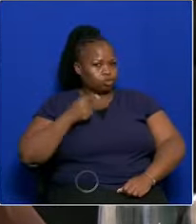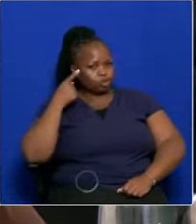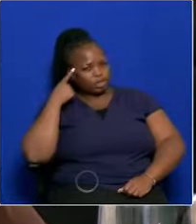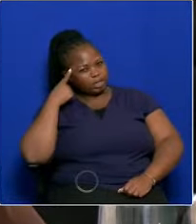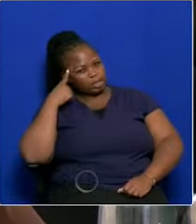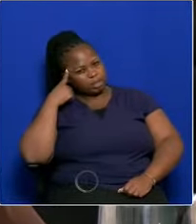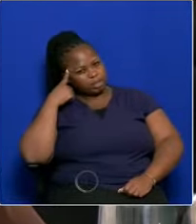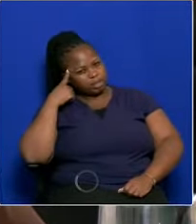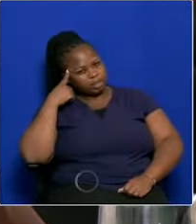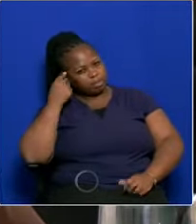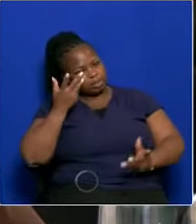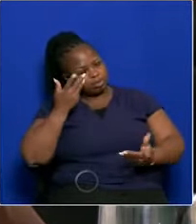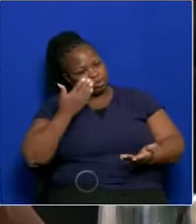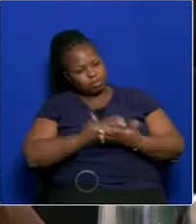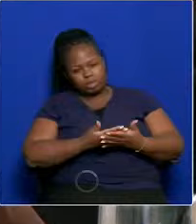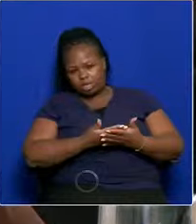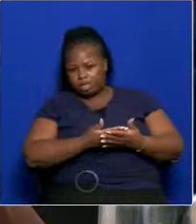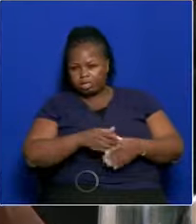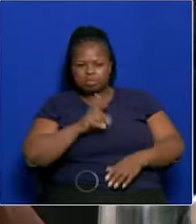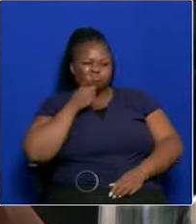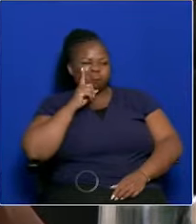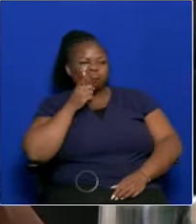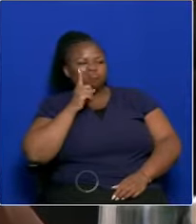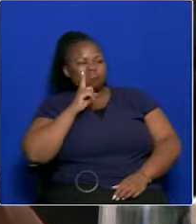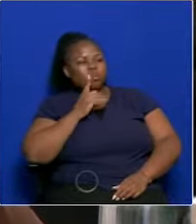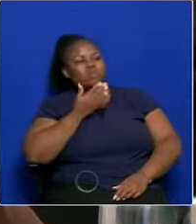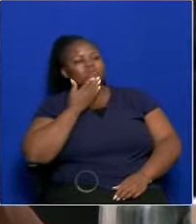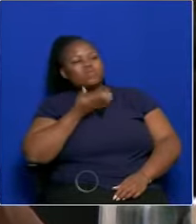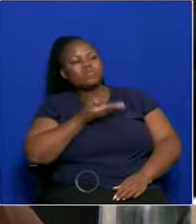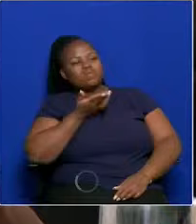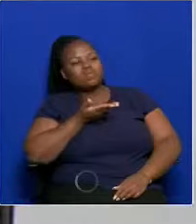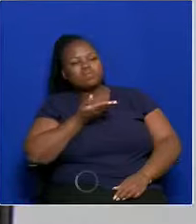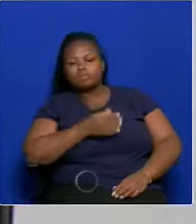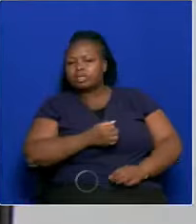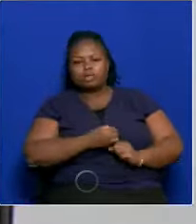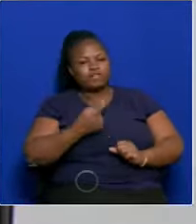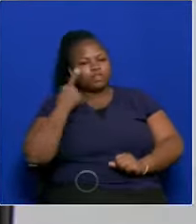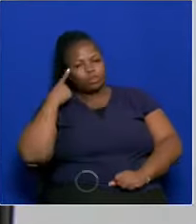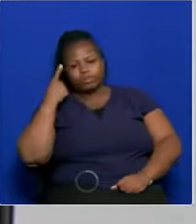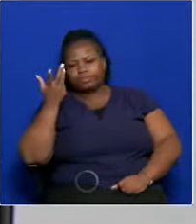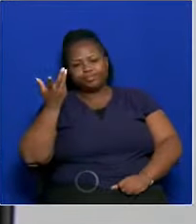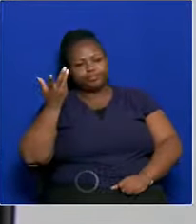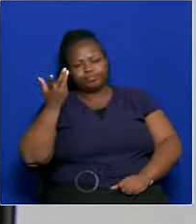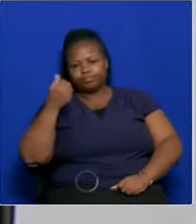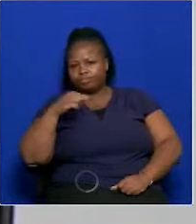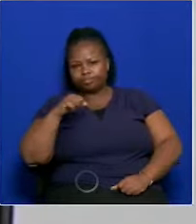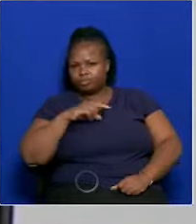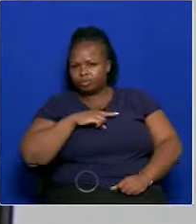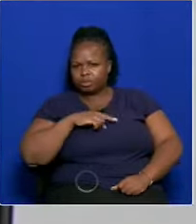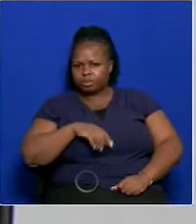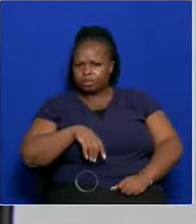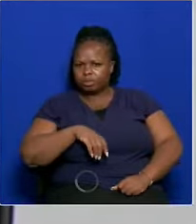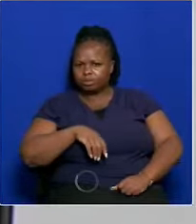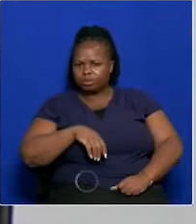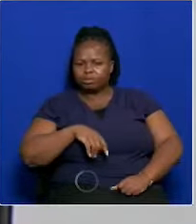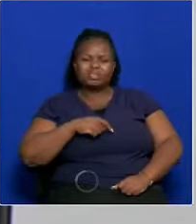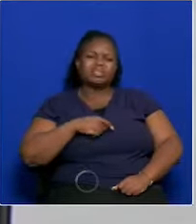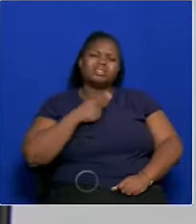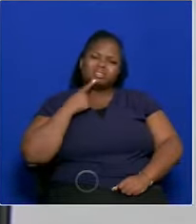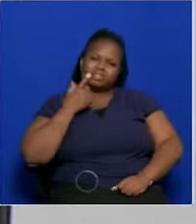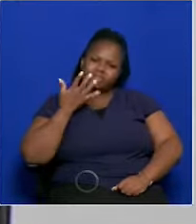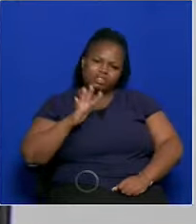even a preliminary check on him? No. Why not? As I've indicated earlier,